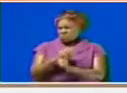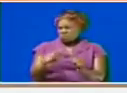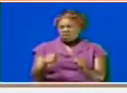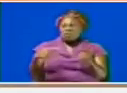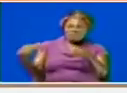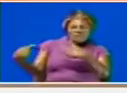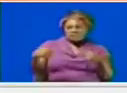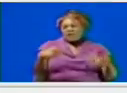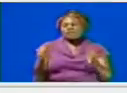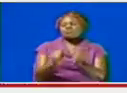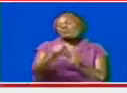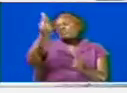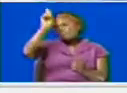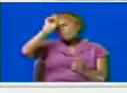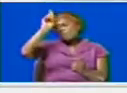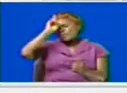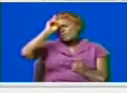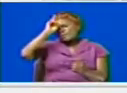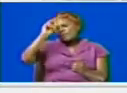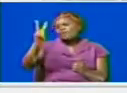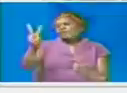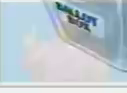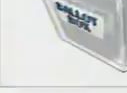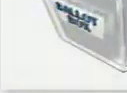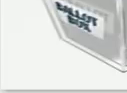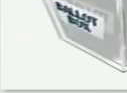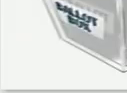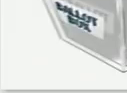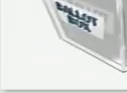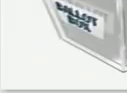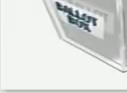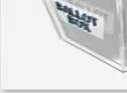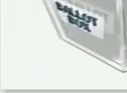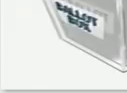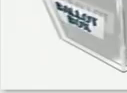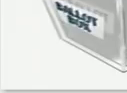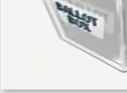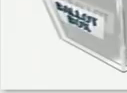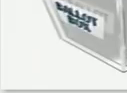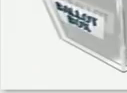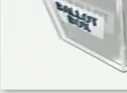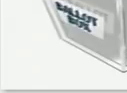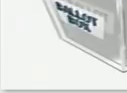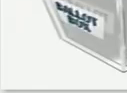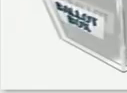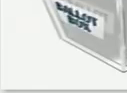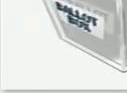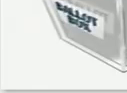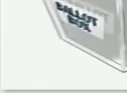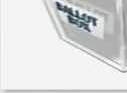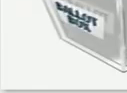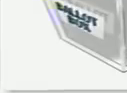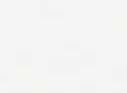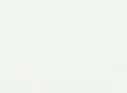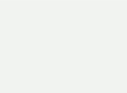confronting the police with machetes. The October 26th repeat presidential poll also spelled doom for another 13 people, again